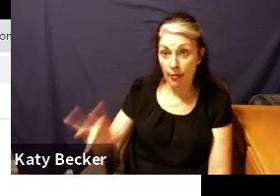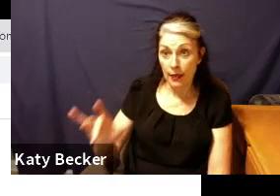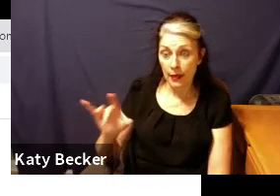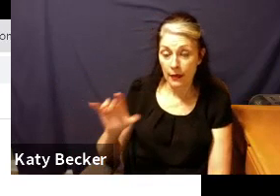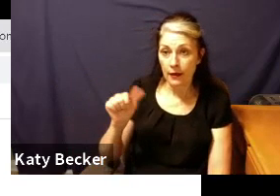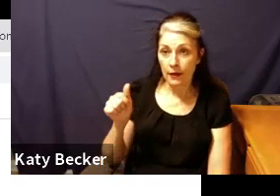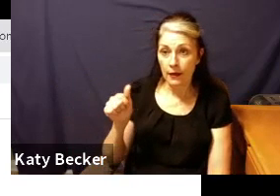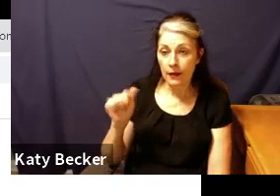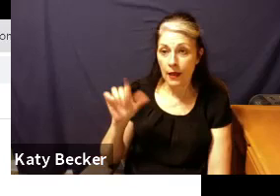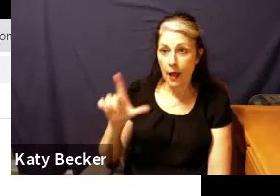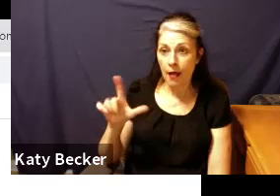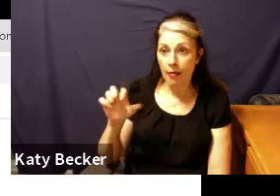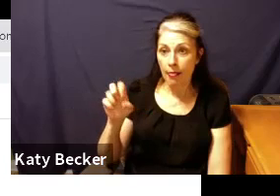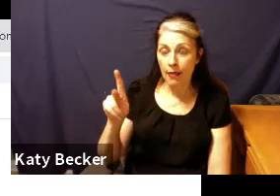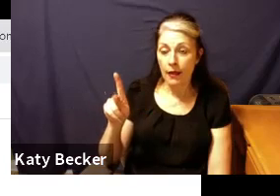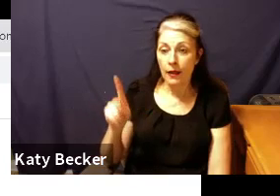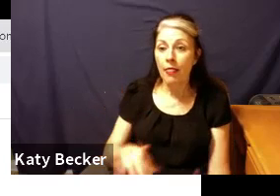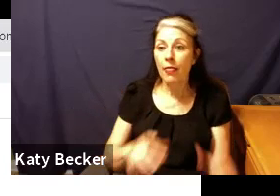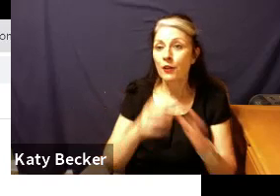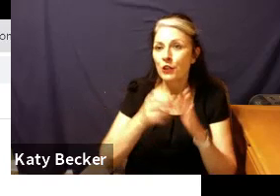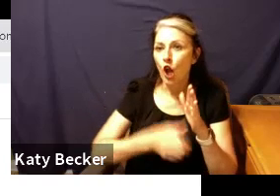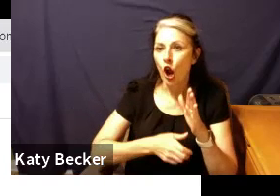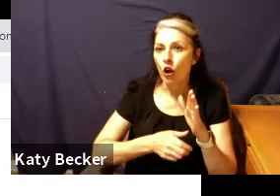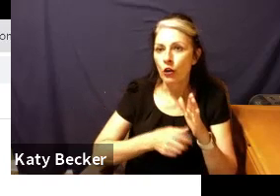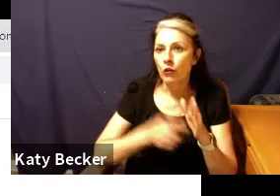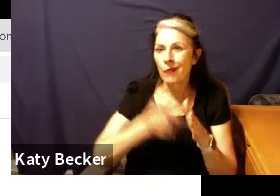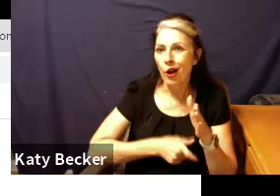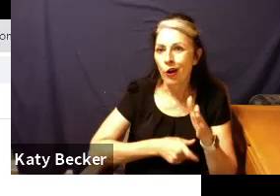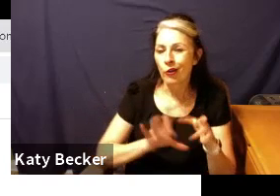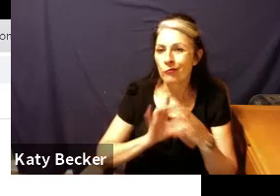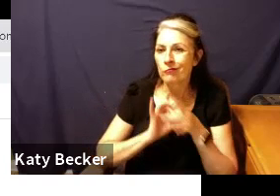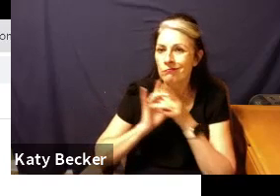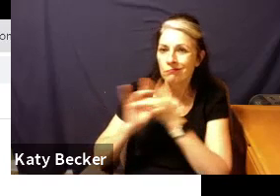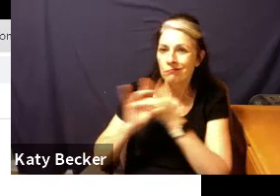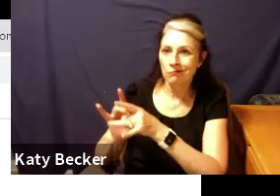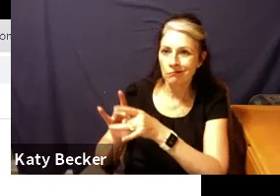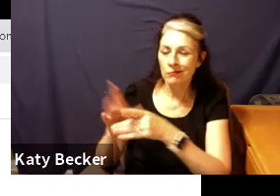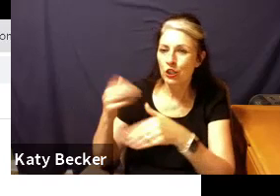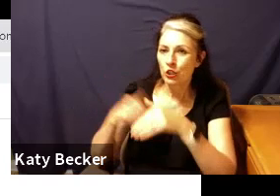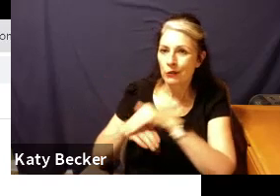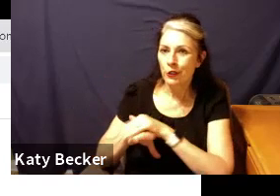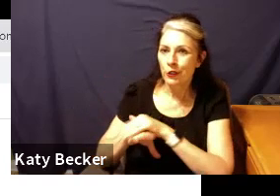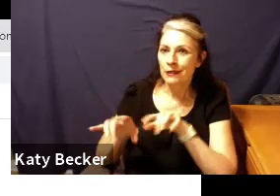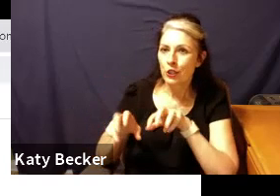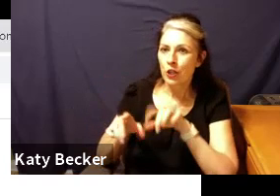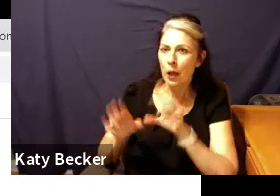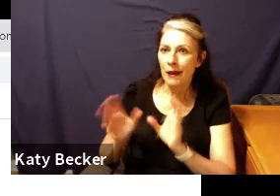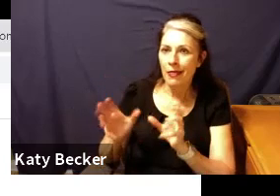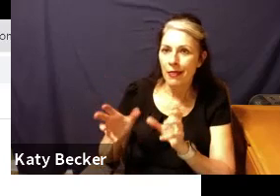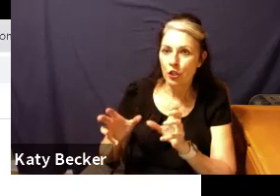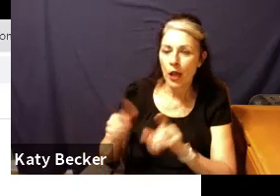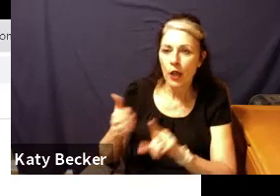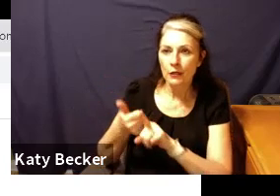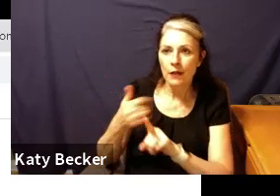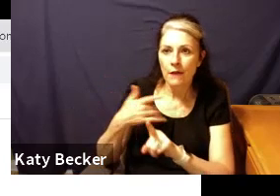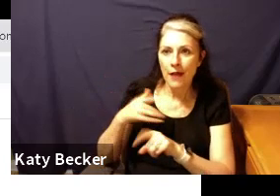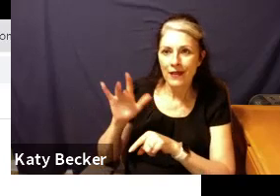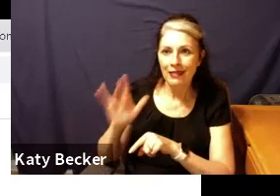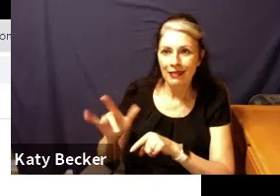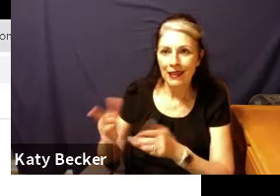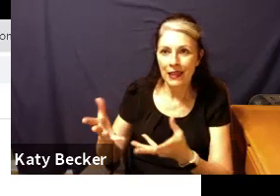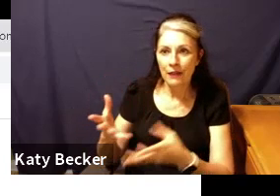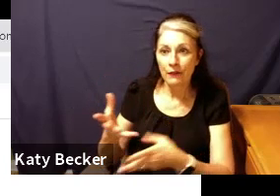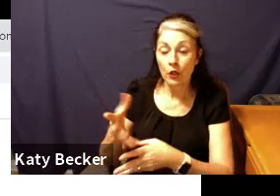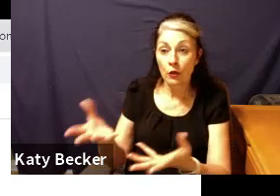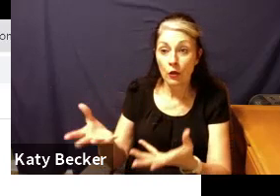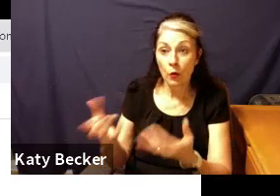that I have connected, and she's going to enter that into the chat so that if you wanted to take some